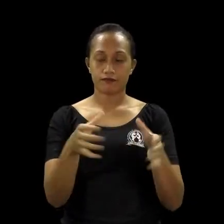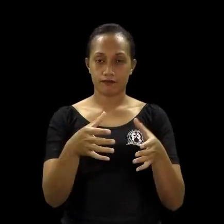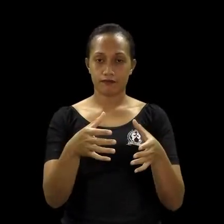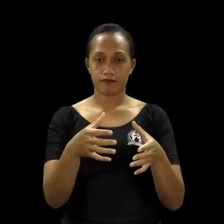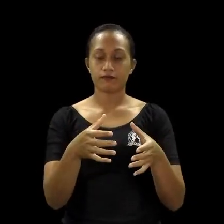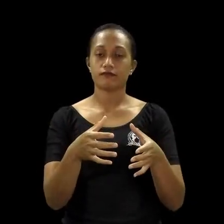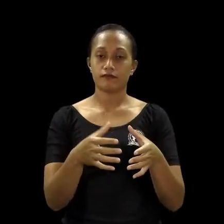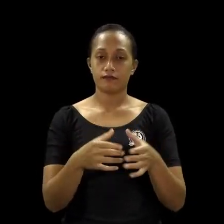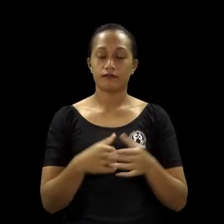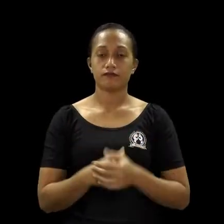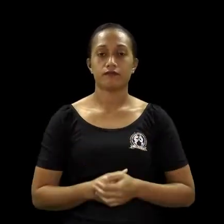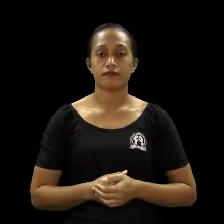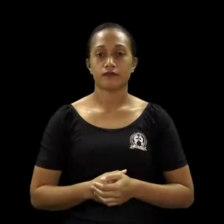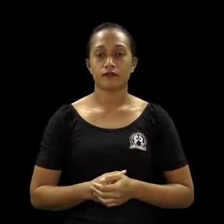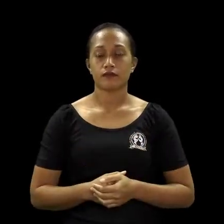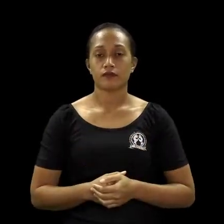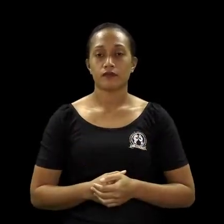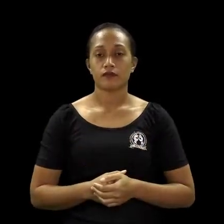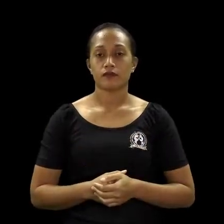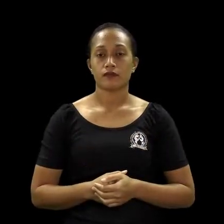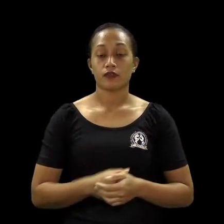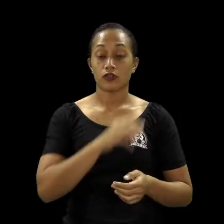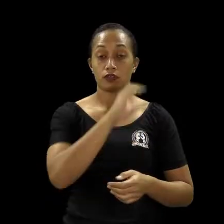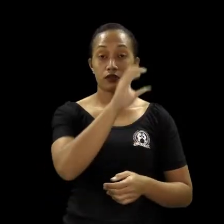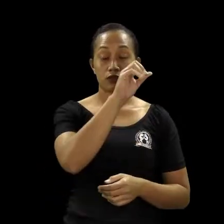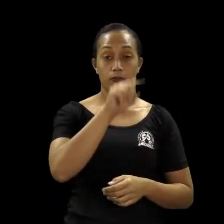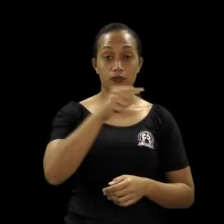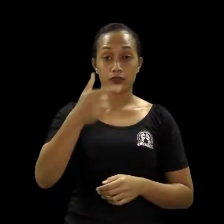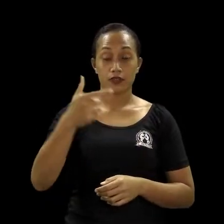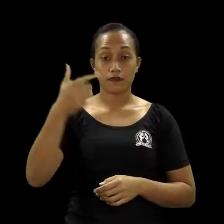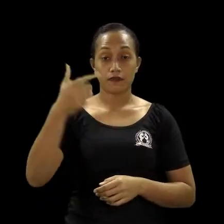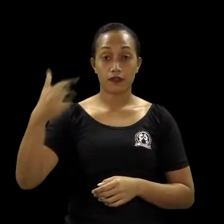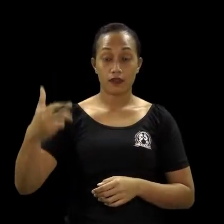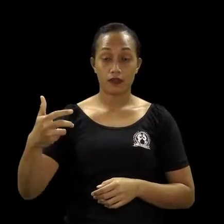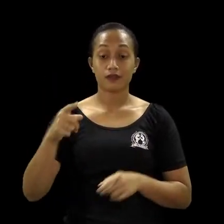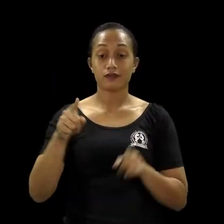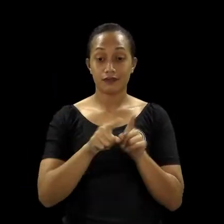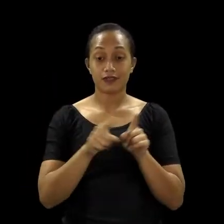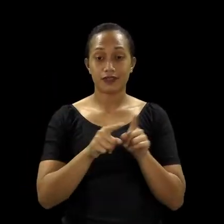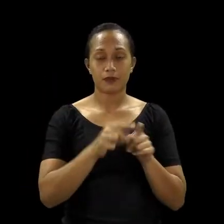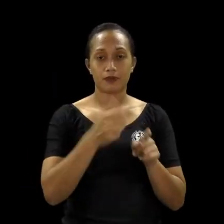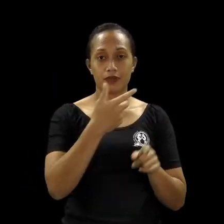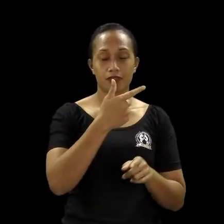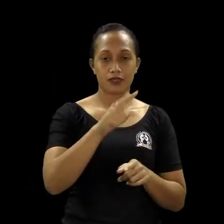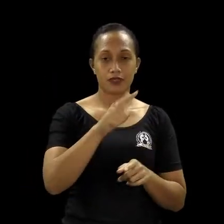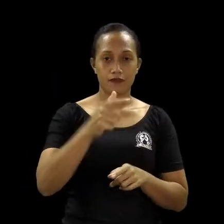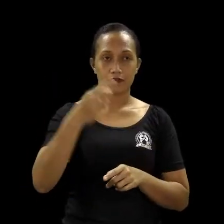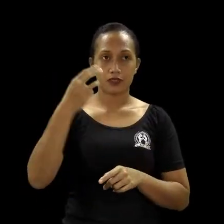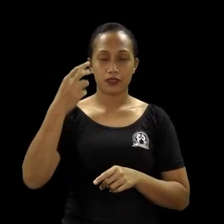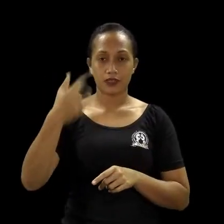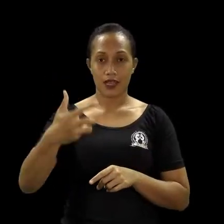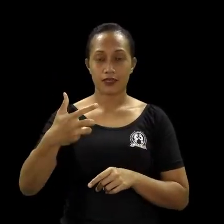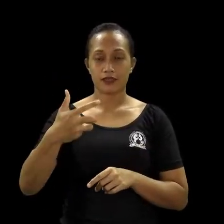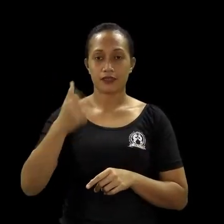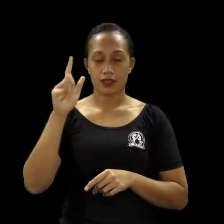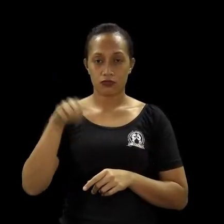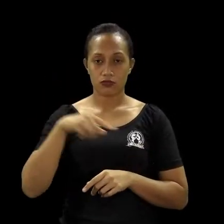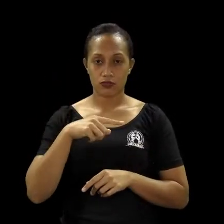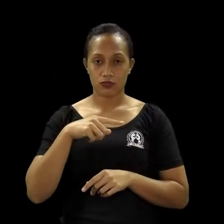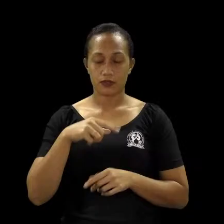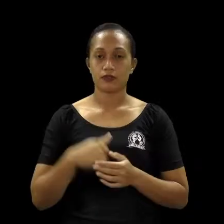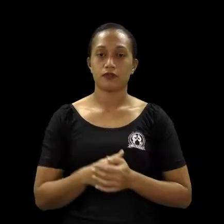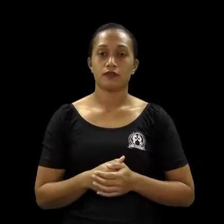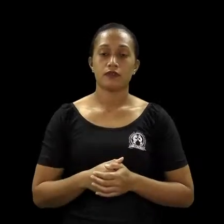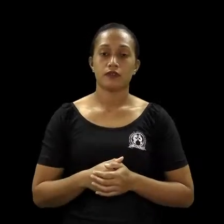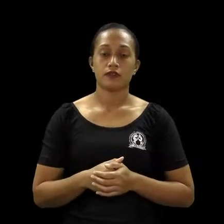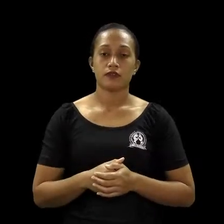fractions. So let's do them one at a time. So 0.79, this is the same thing as 79 hundredths. So I'll just write it that way. So this is the